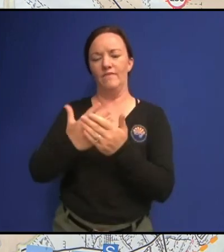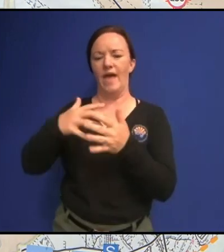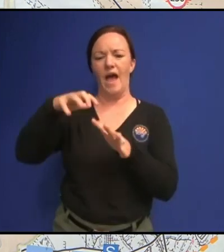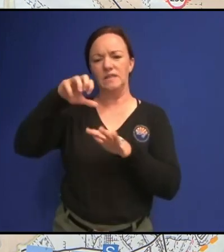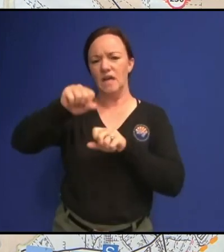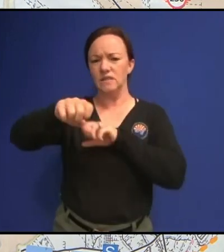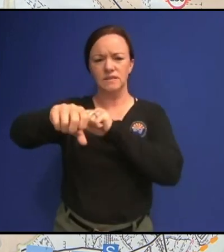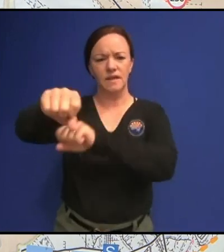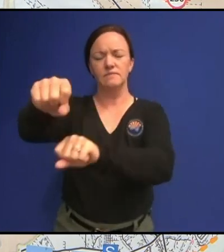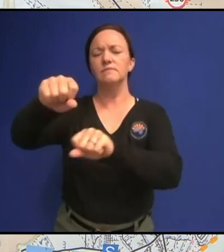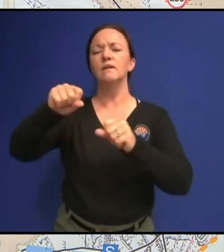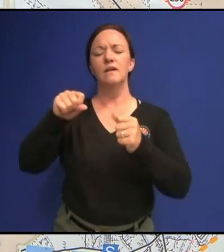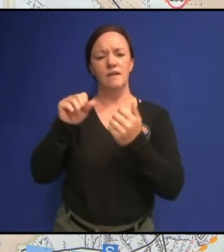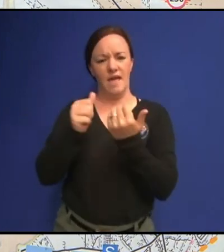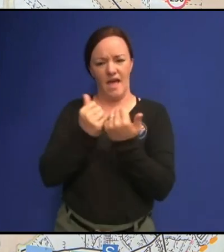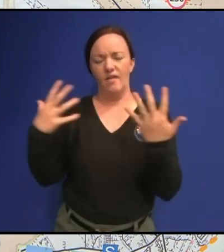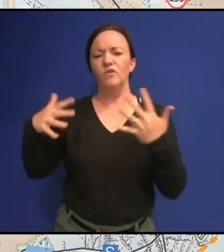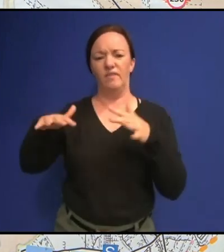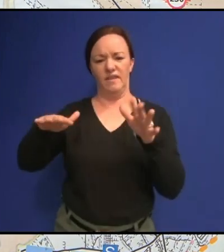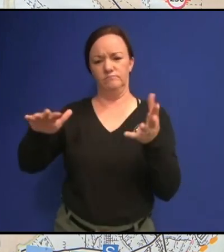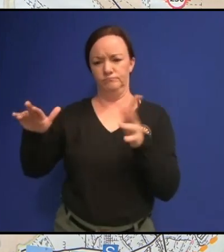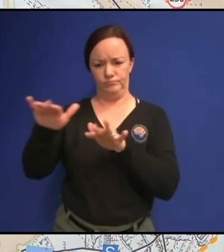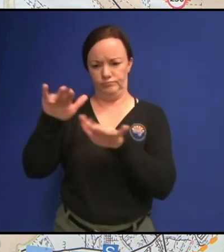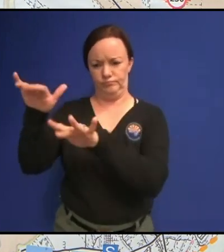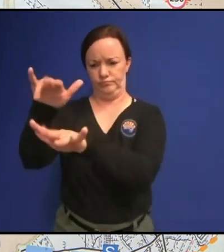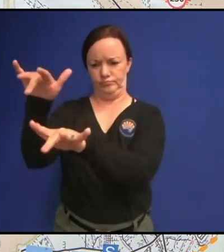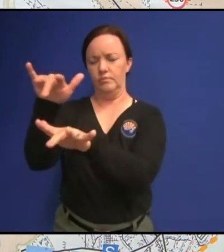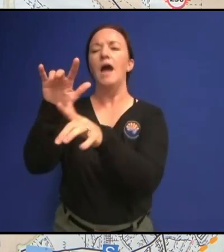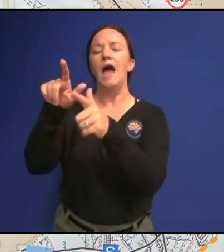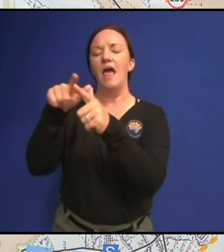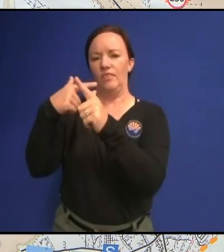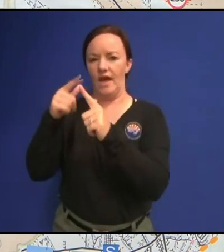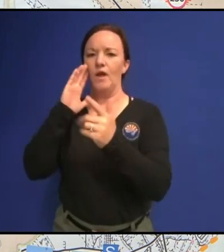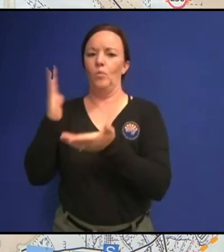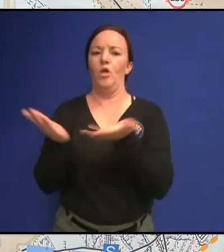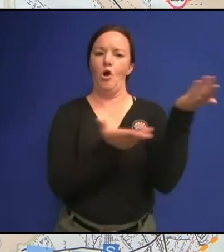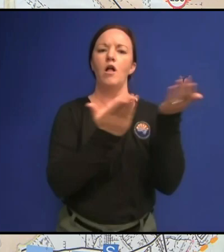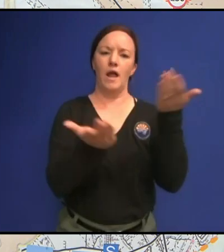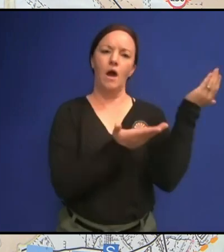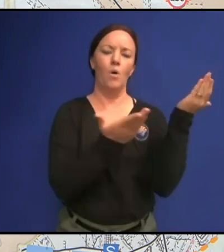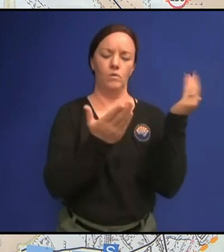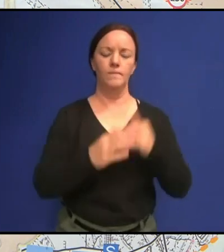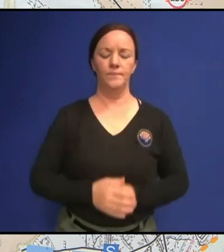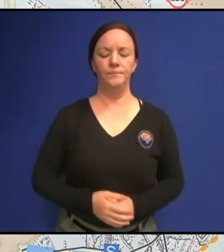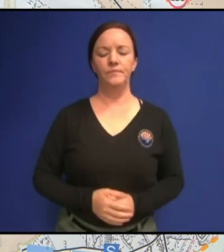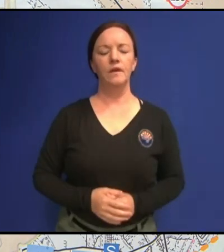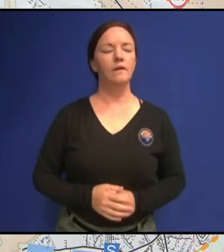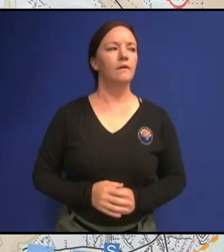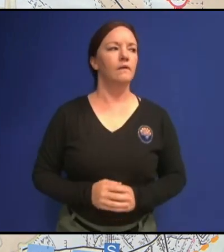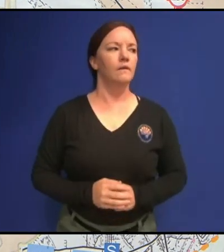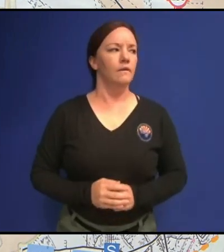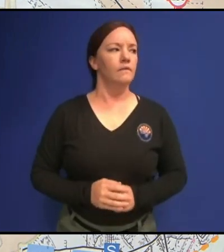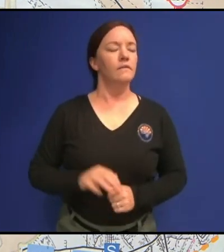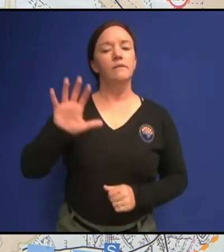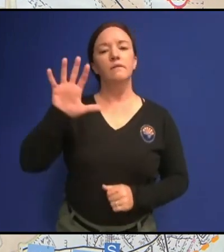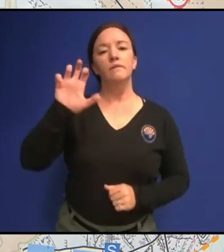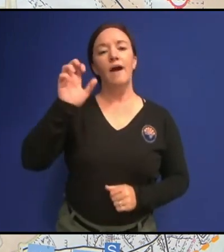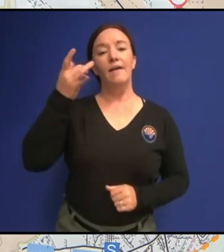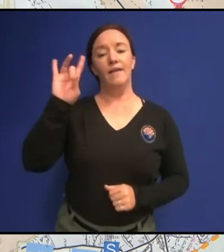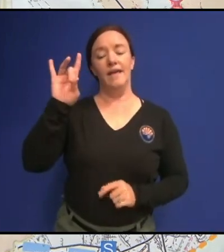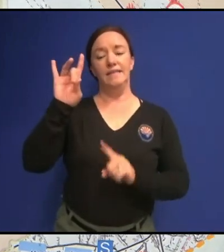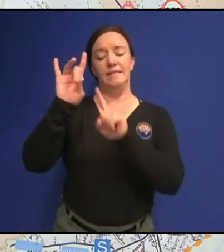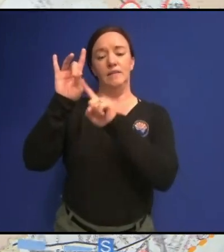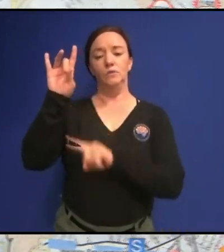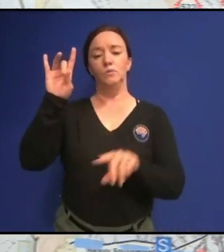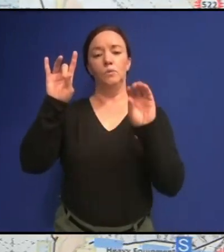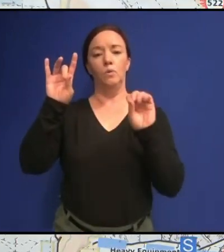there. And then they'll start working on that. Work is still continuing on the north-south line here from the 518 back to Osho Ridge and then tying